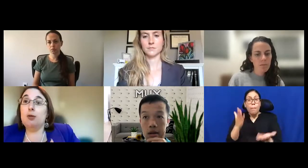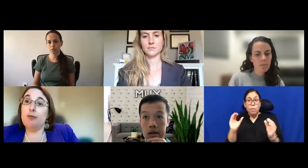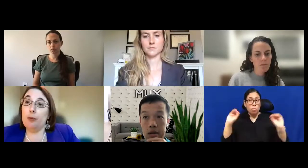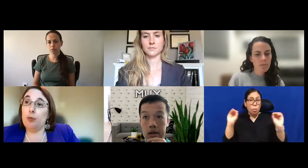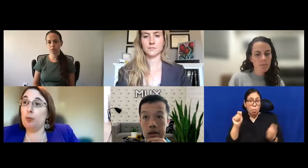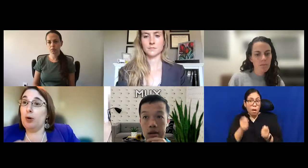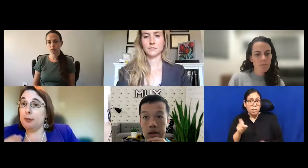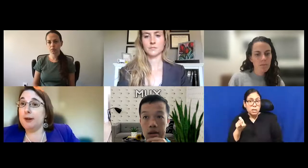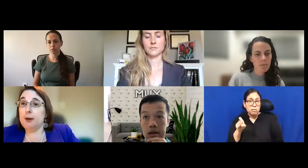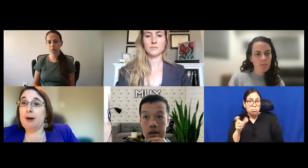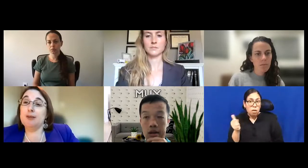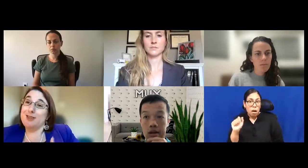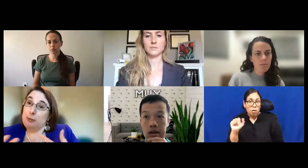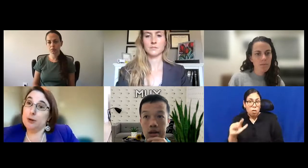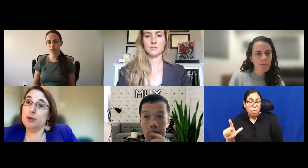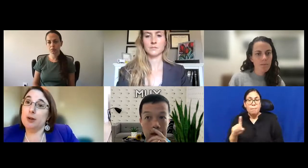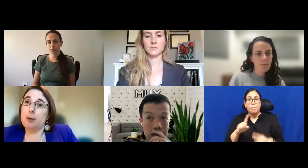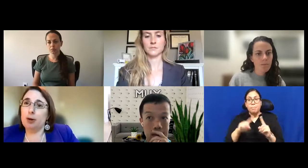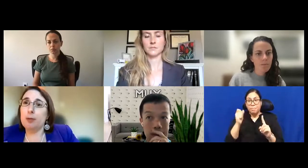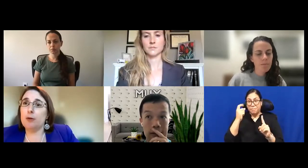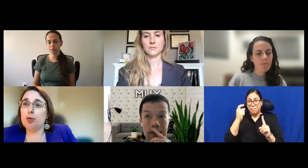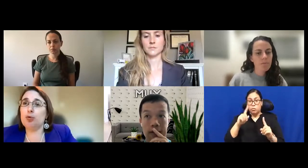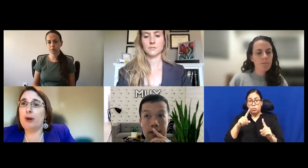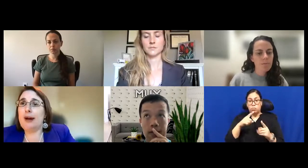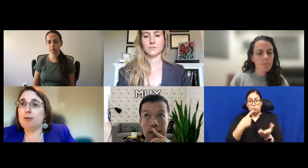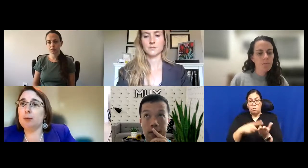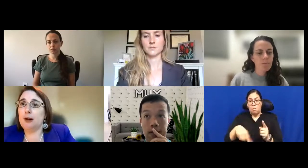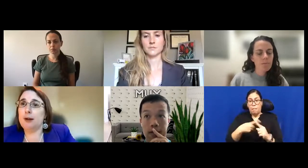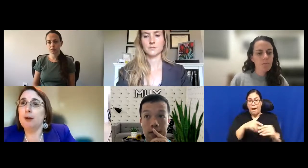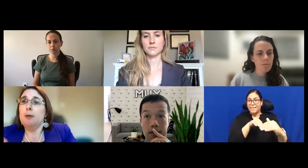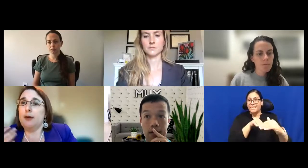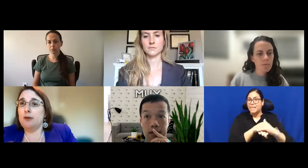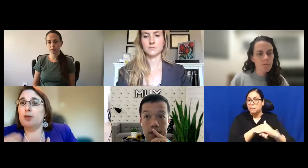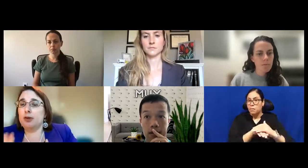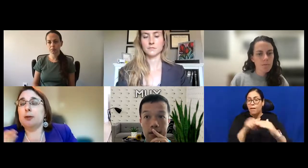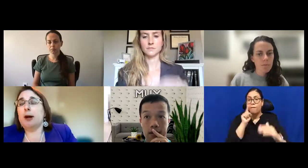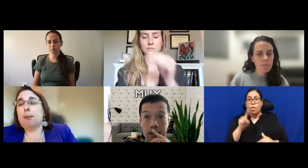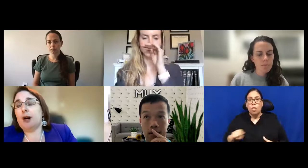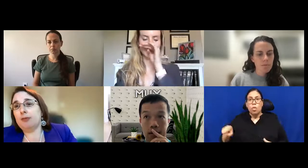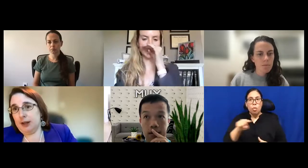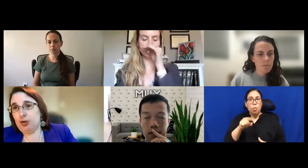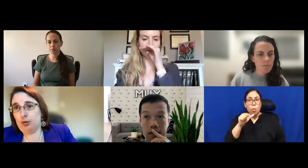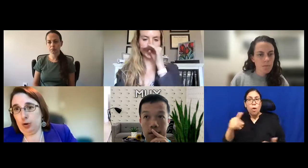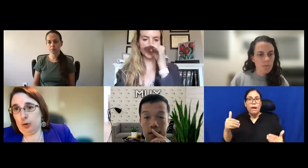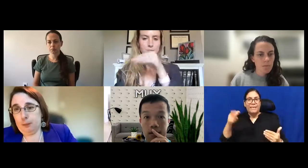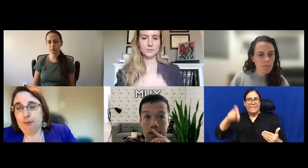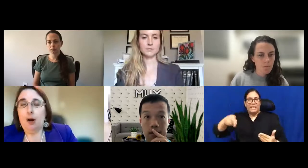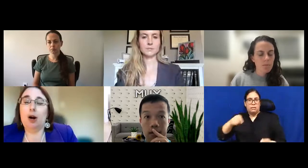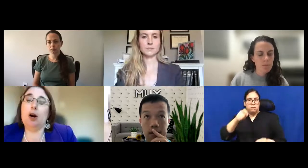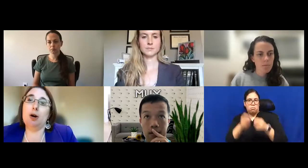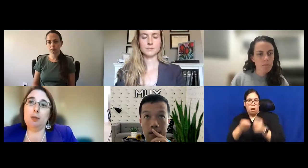But when I'm speaking about accessibility, I'm talking about those who have they'll need some kind of modification to the